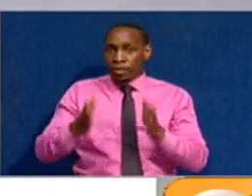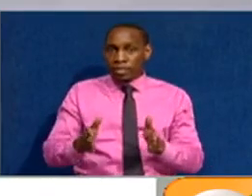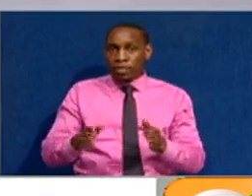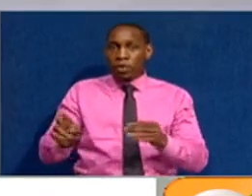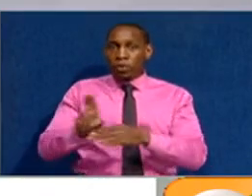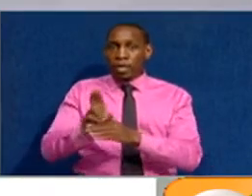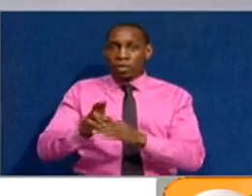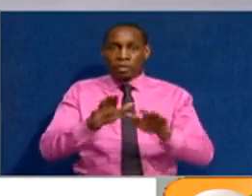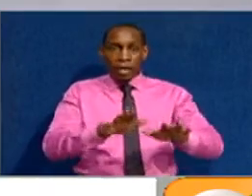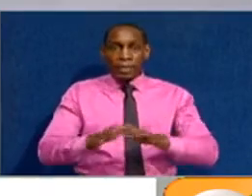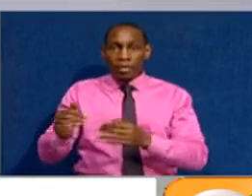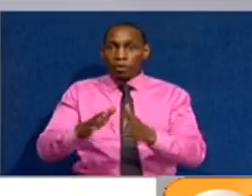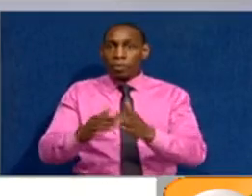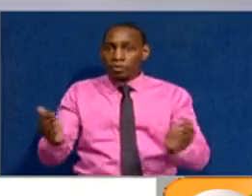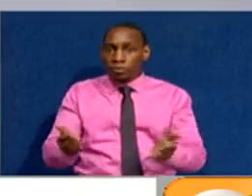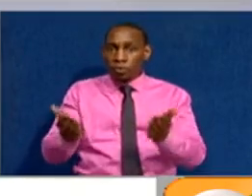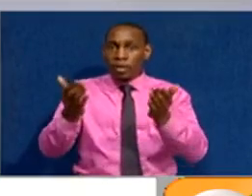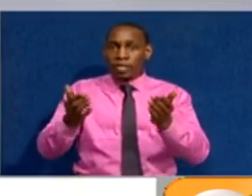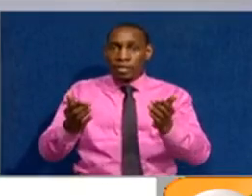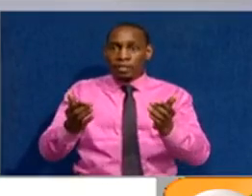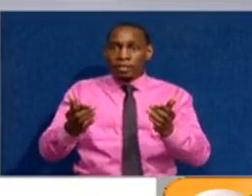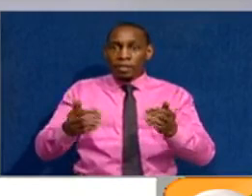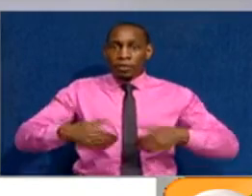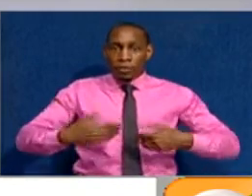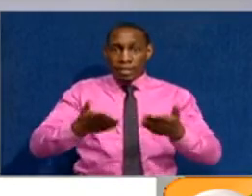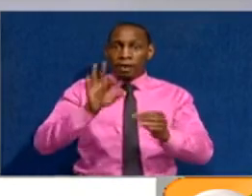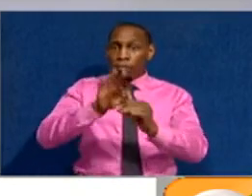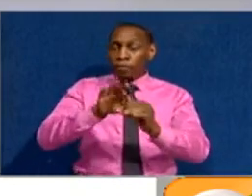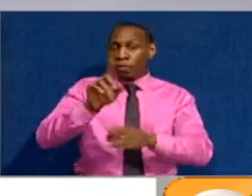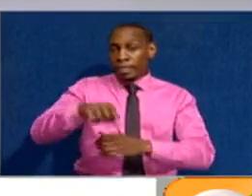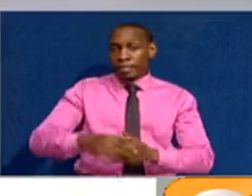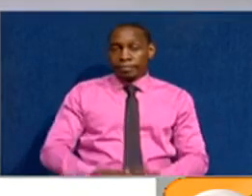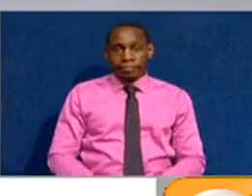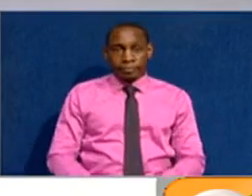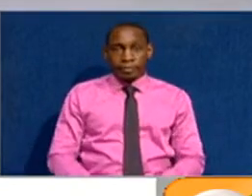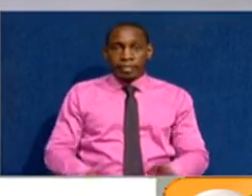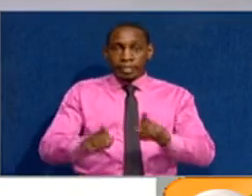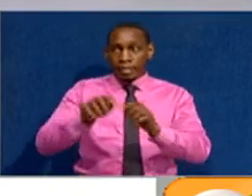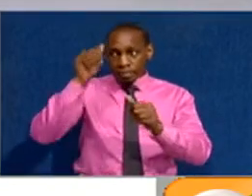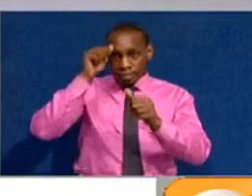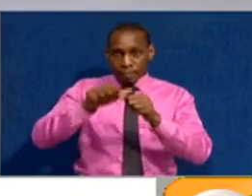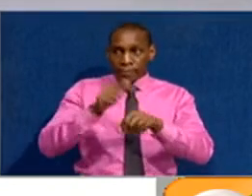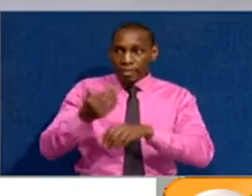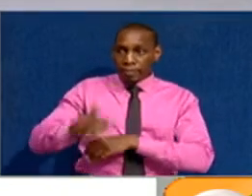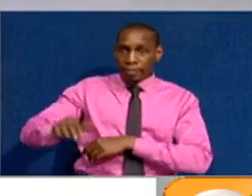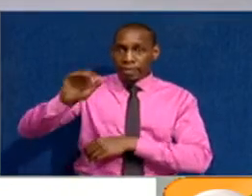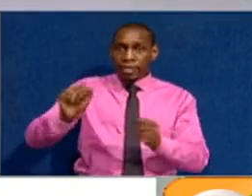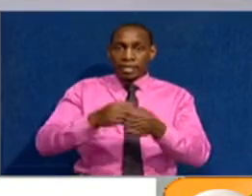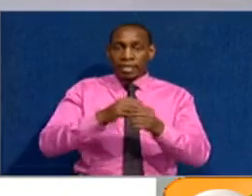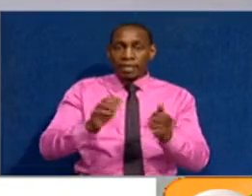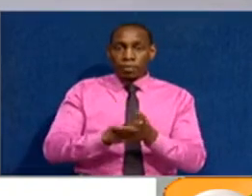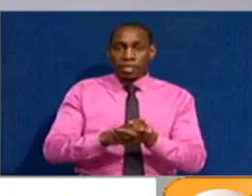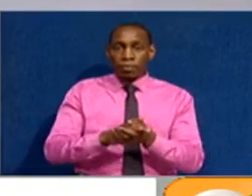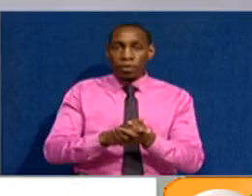use these rallies as an opportunity to encourage the listening and cheering youth to vote? I remember when we were growing up, we could not wait to